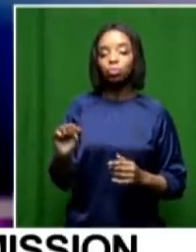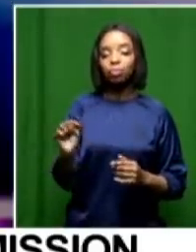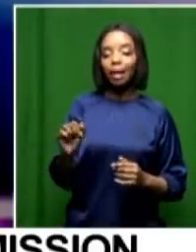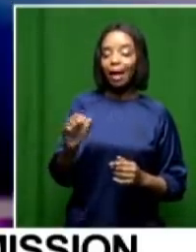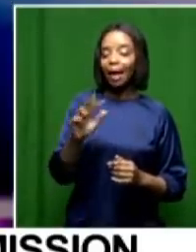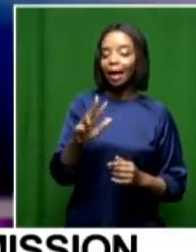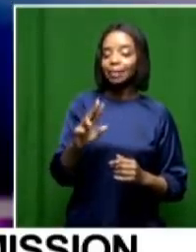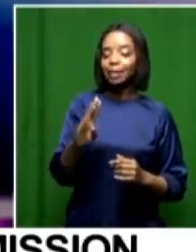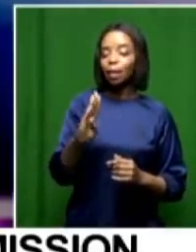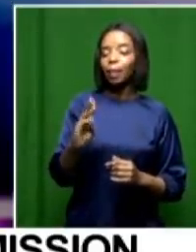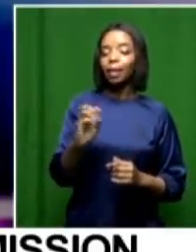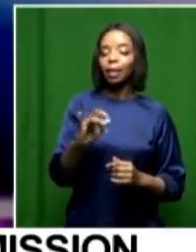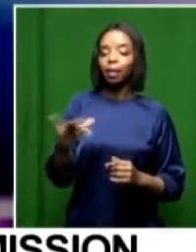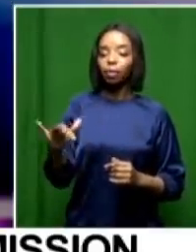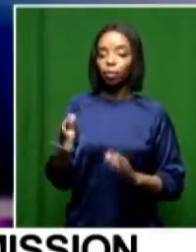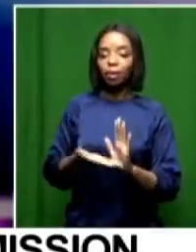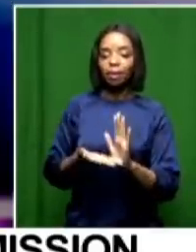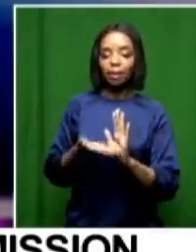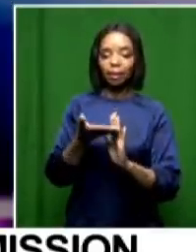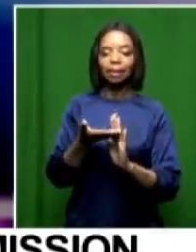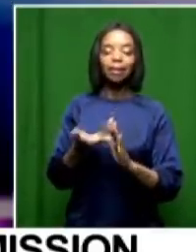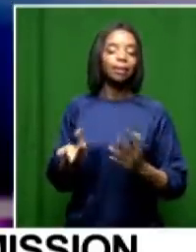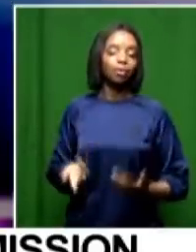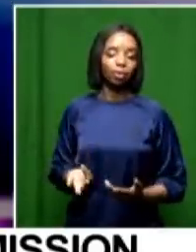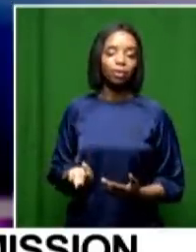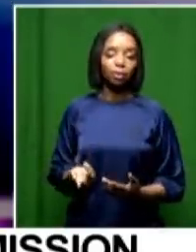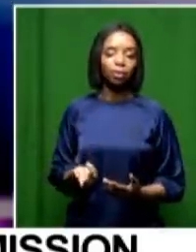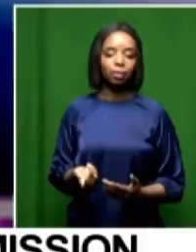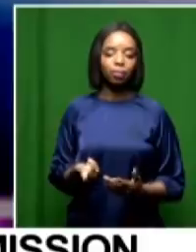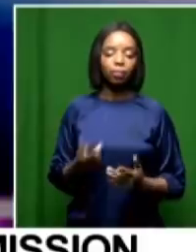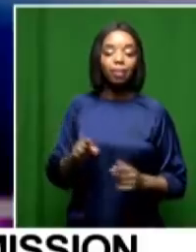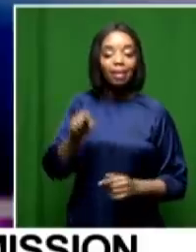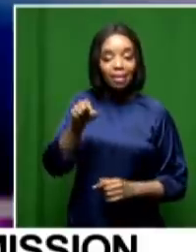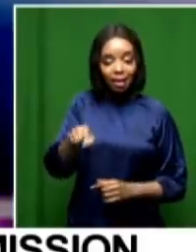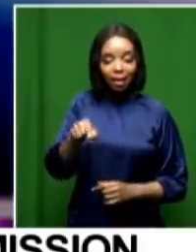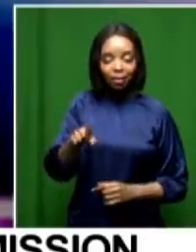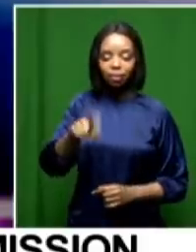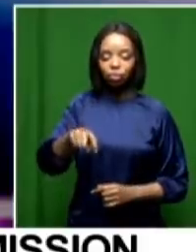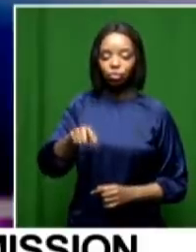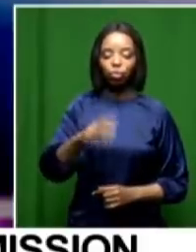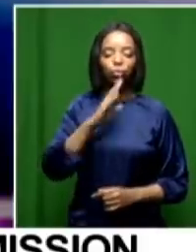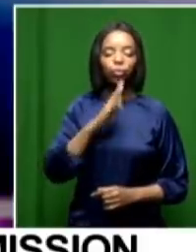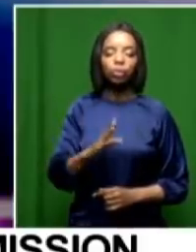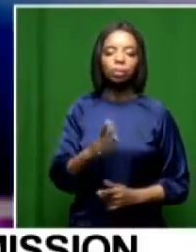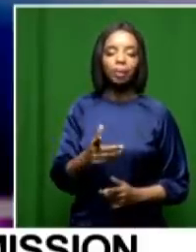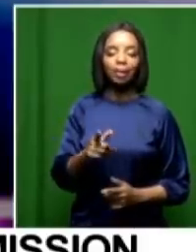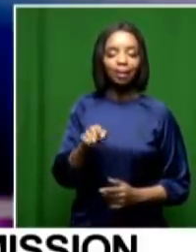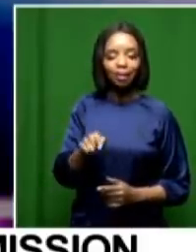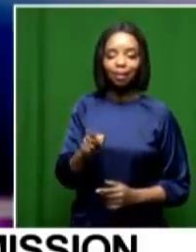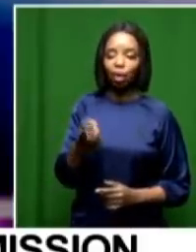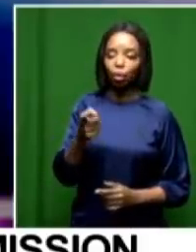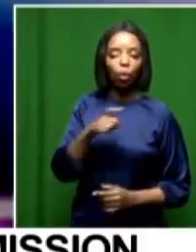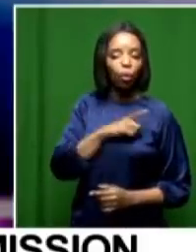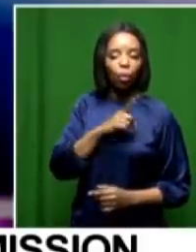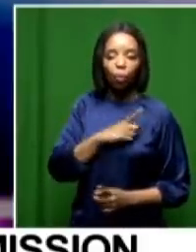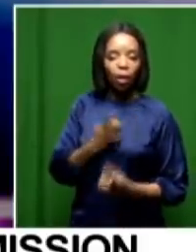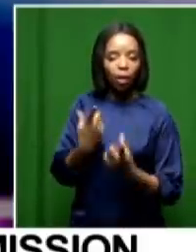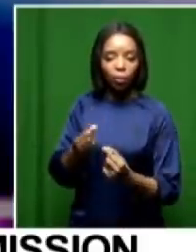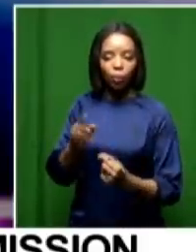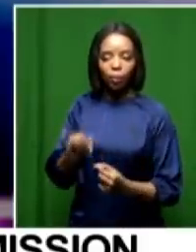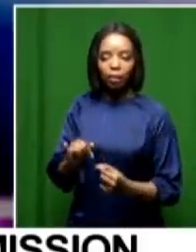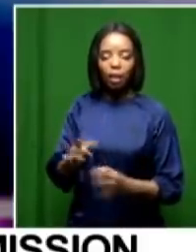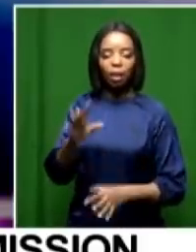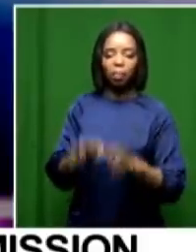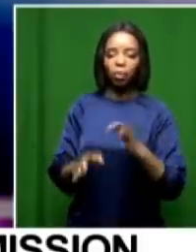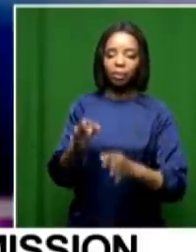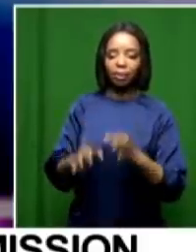supply of substandard coal to Eskom. So that should have been a core agenda of the State of Capture Commission as to why did they do that? What type of political influence